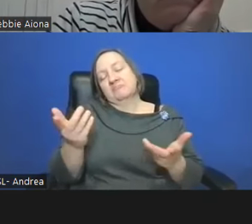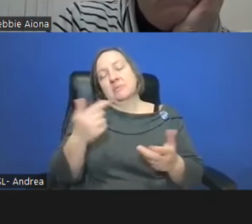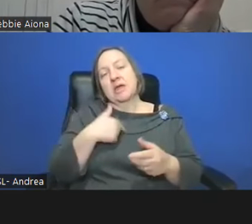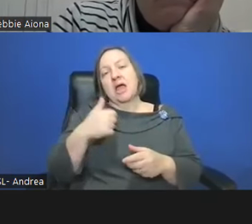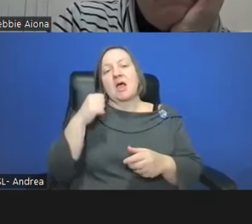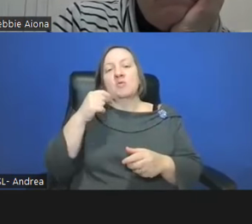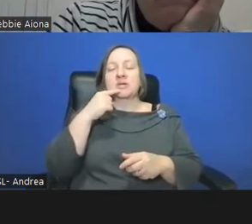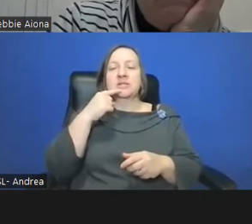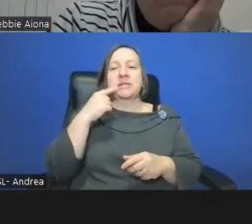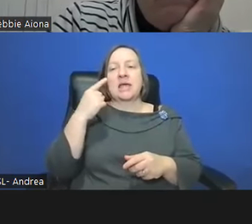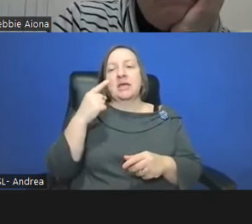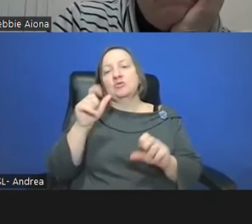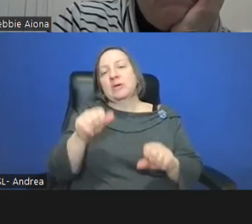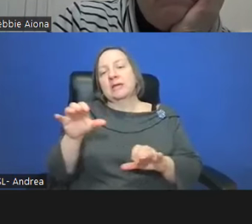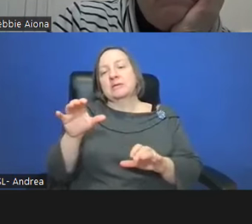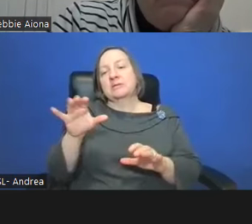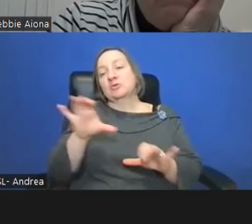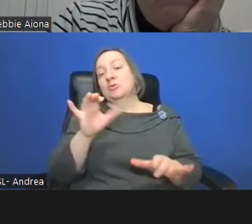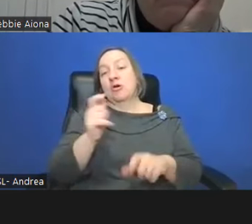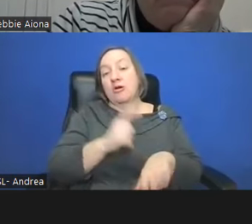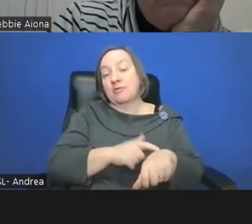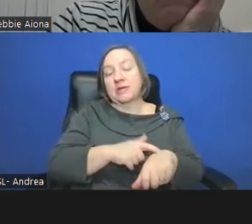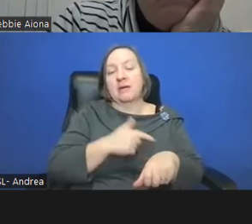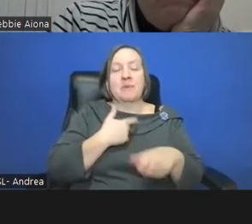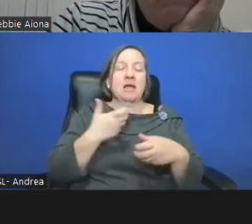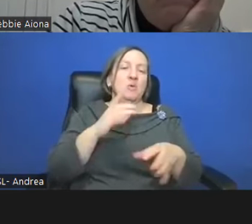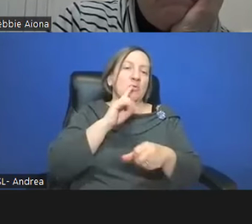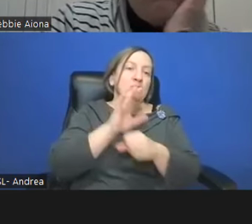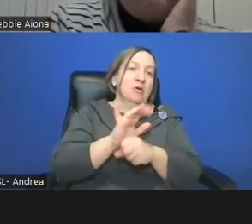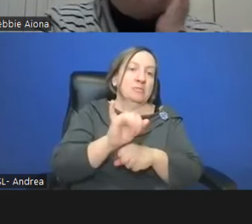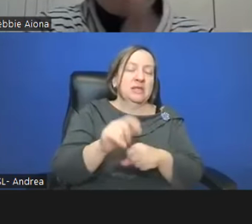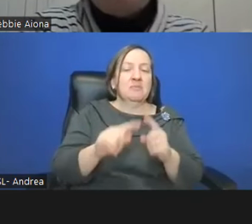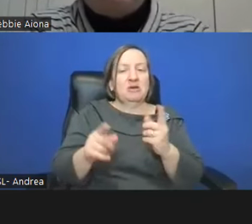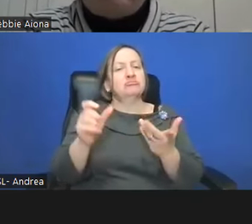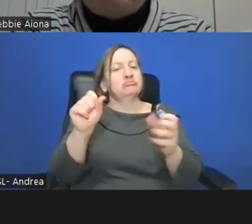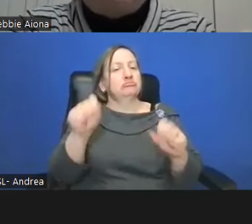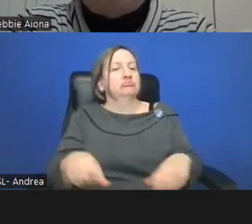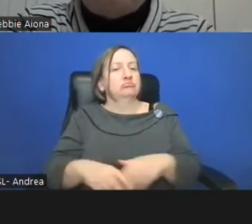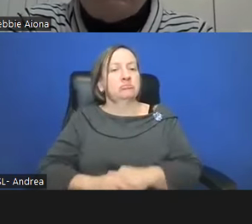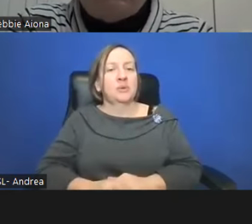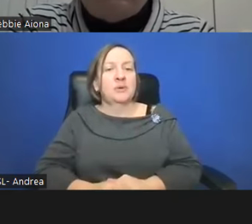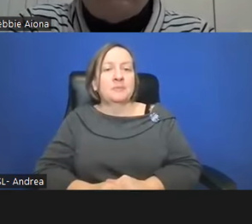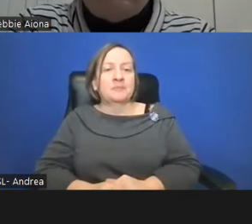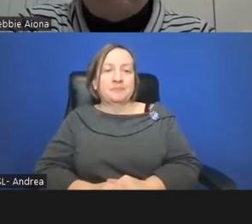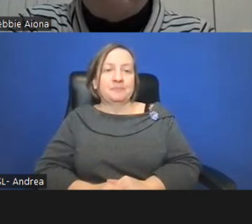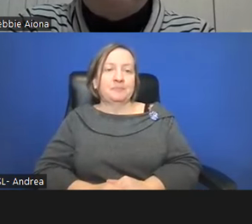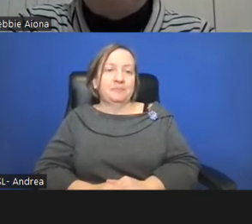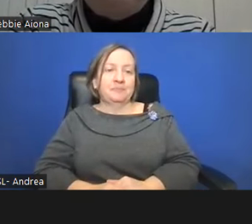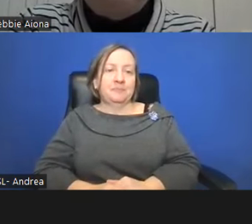say it would be something you would do it all the time, and I don't want to promise that sort of thing, but yeah, absolutely.